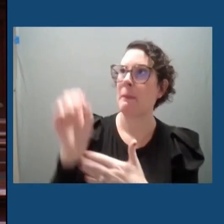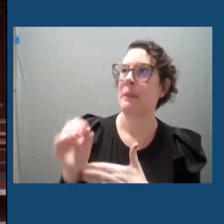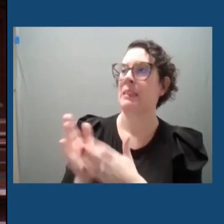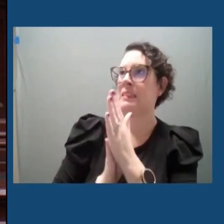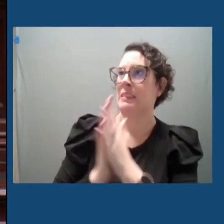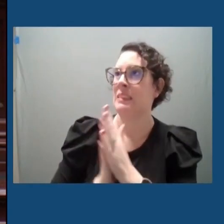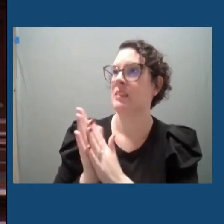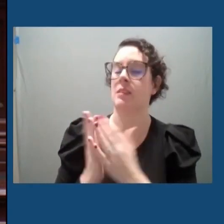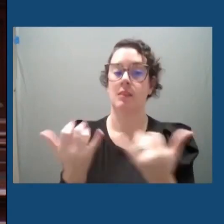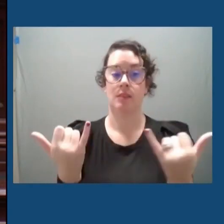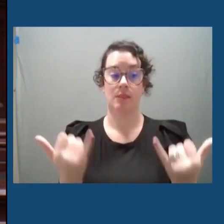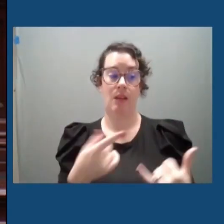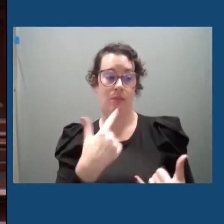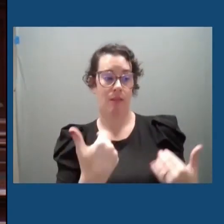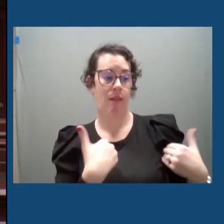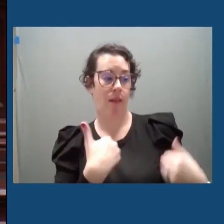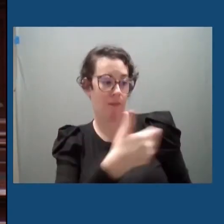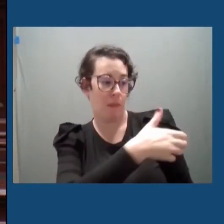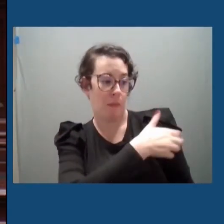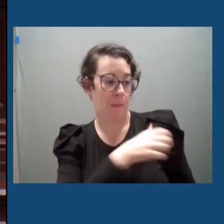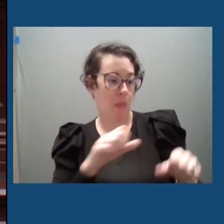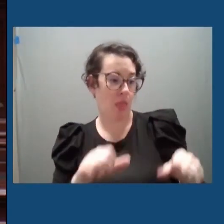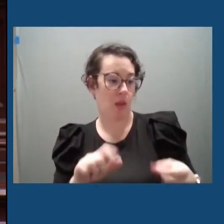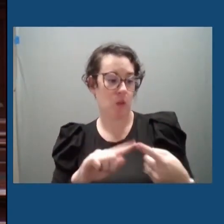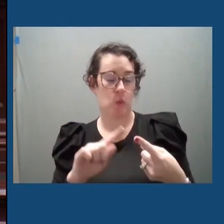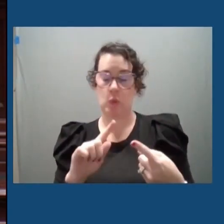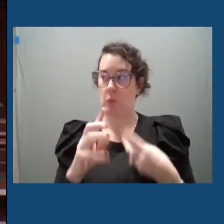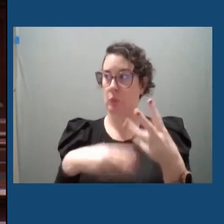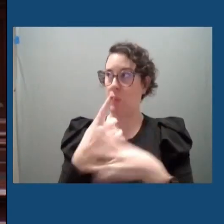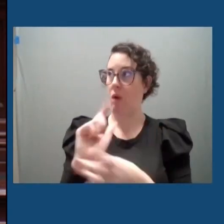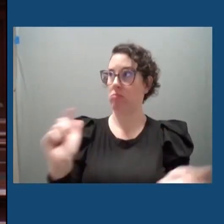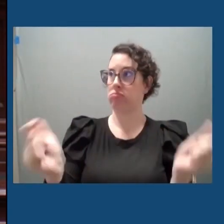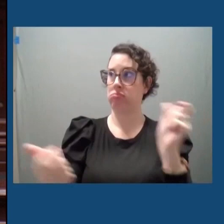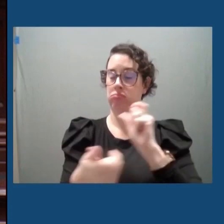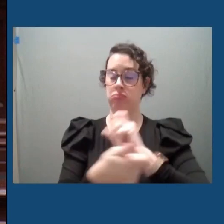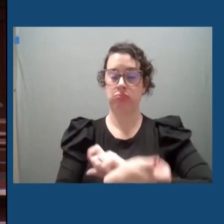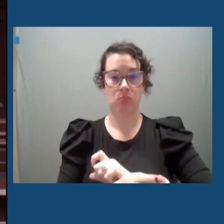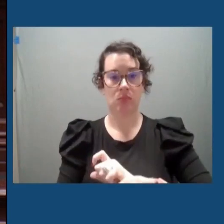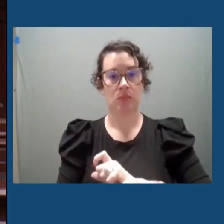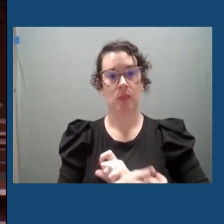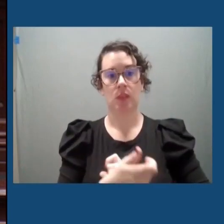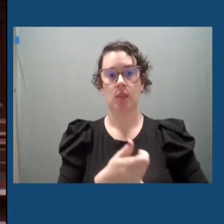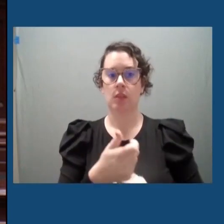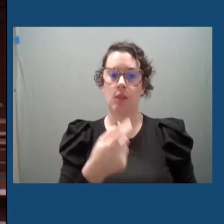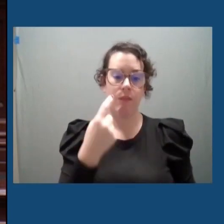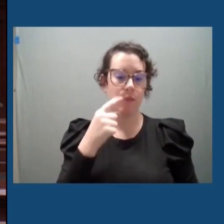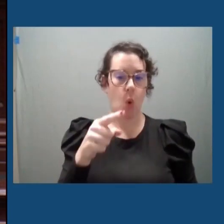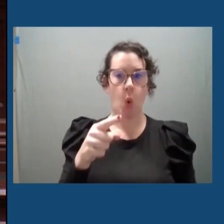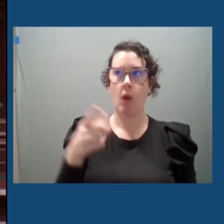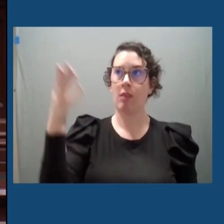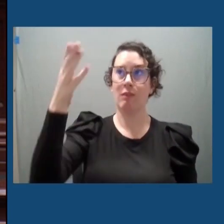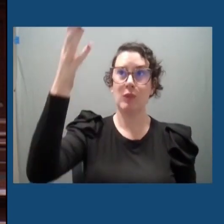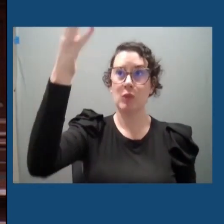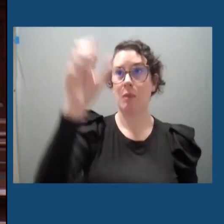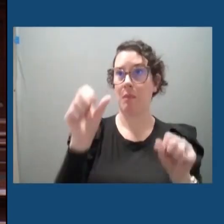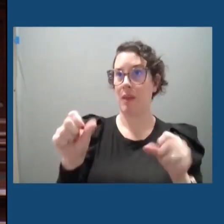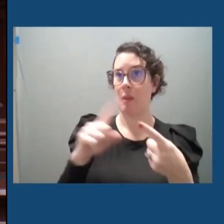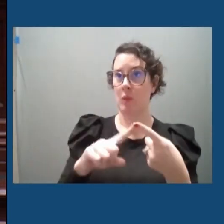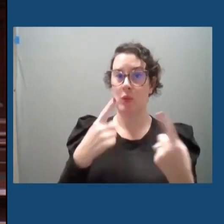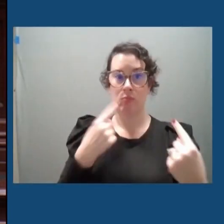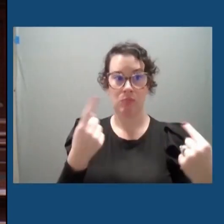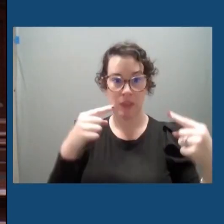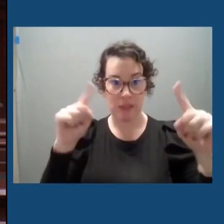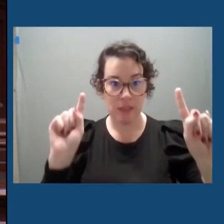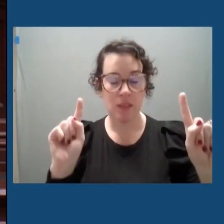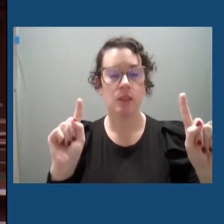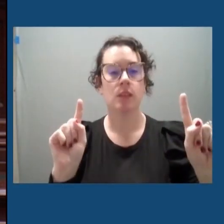have the power to change the world. Now, in order to win this race for the future, we need this specific hardware. And that's